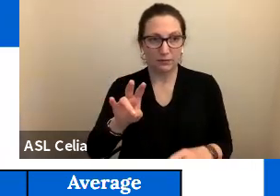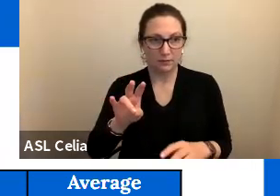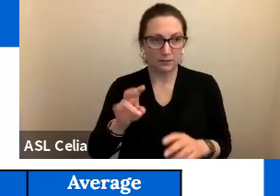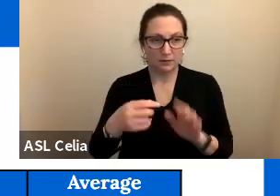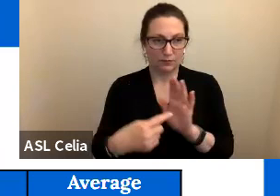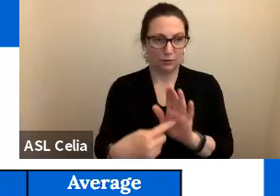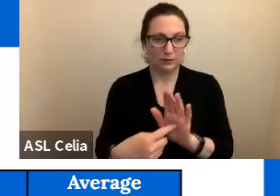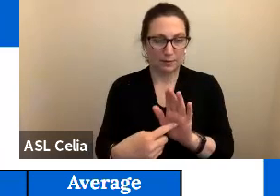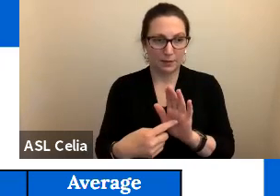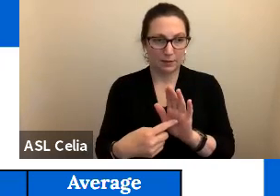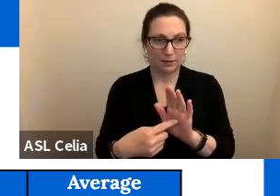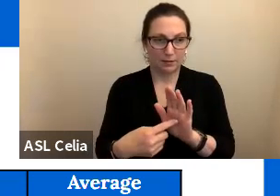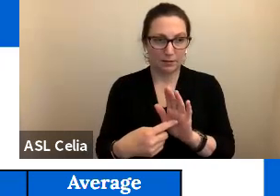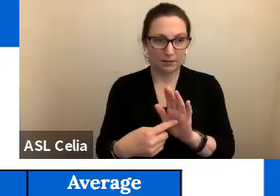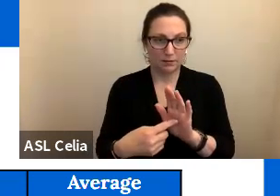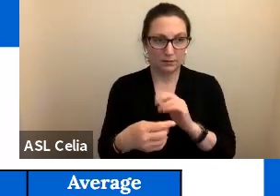instance.